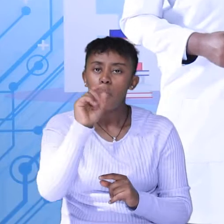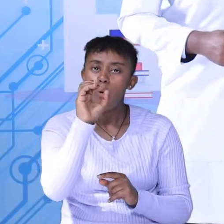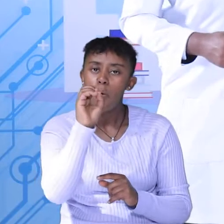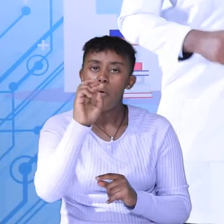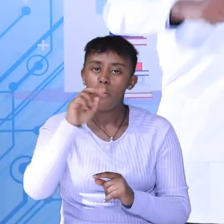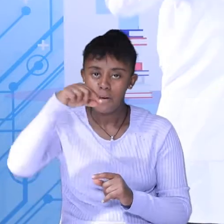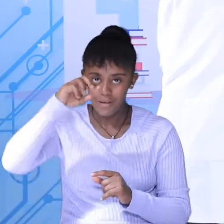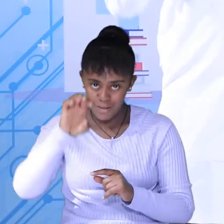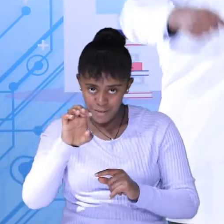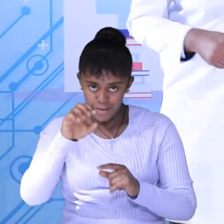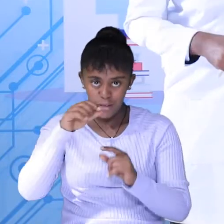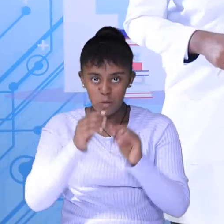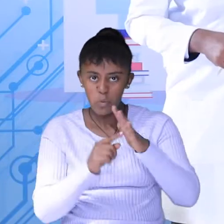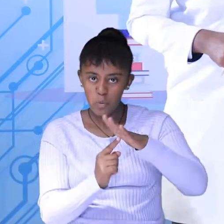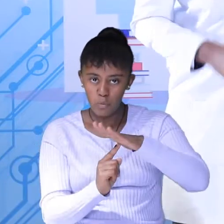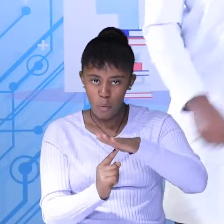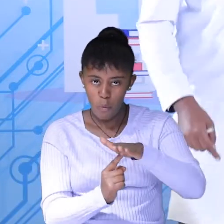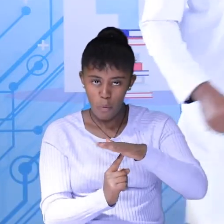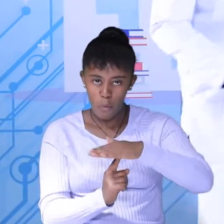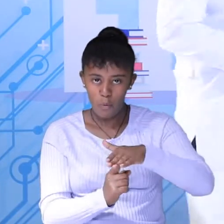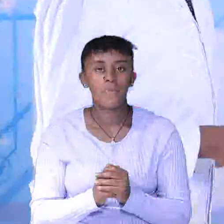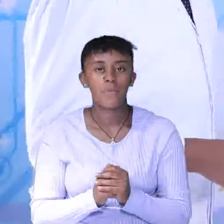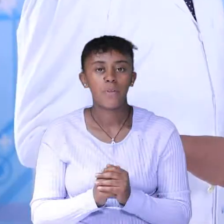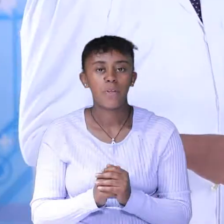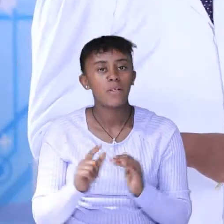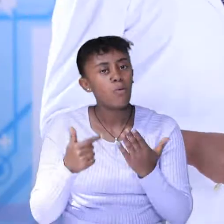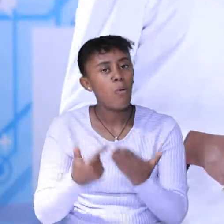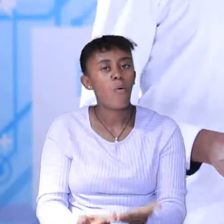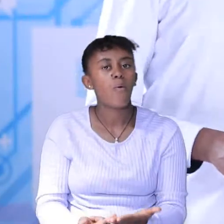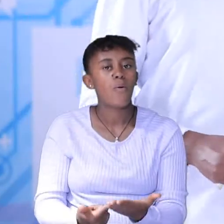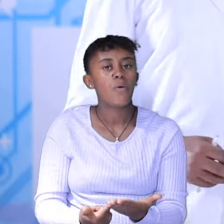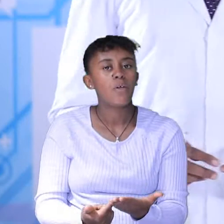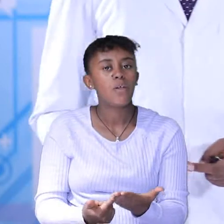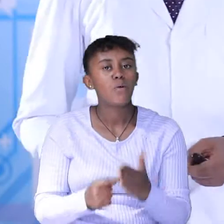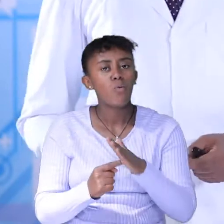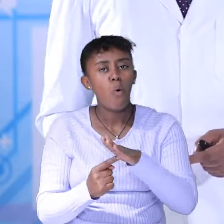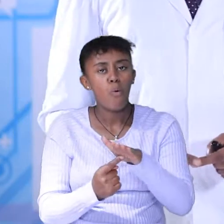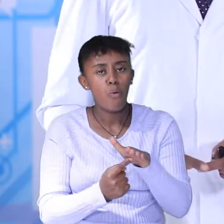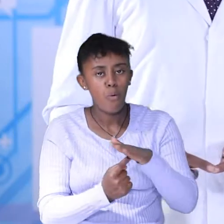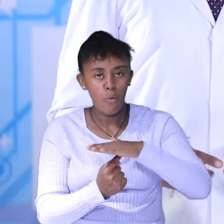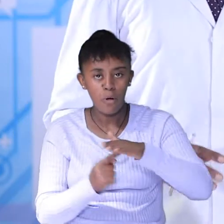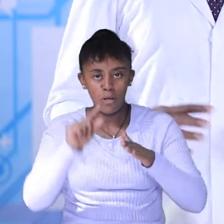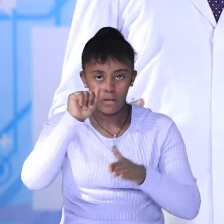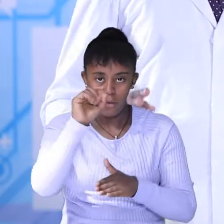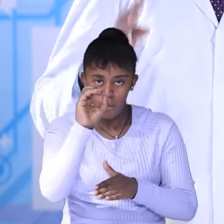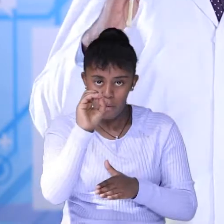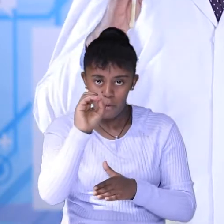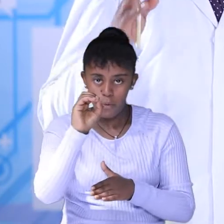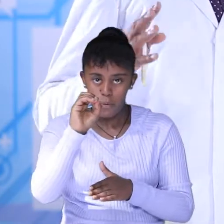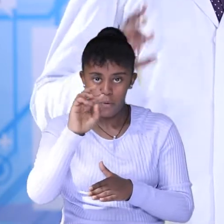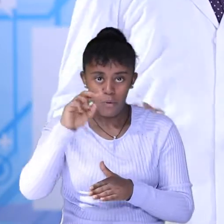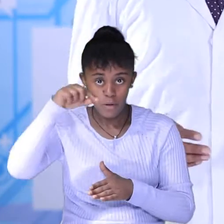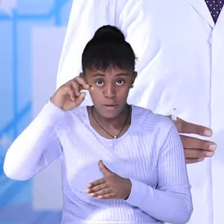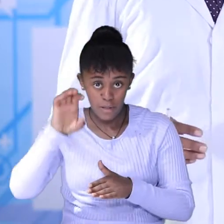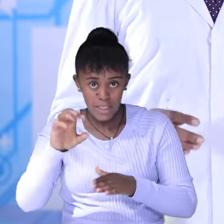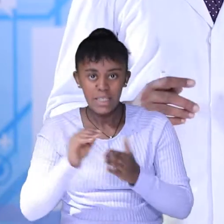exerted on a current-carrying loop. Okay? So, torque on a current-carrying loop. Let's try to determine the